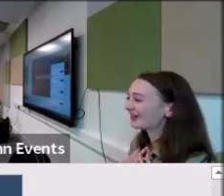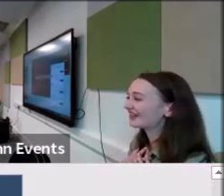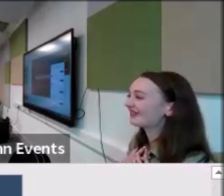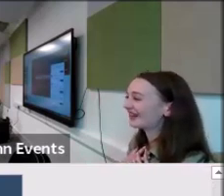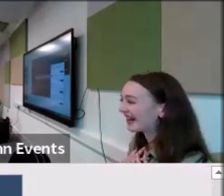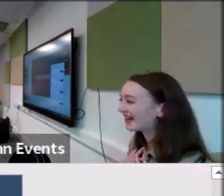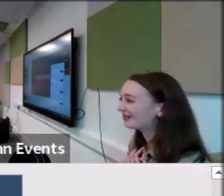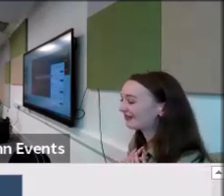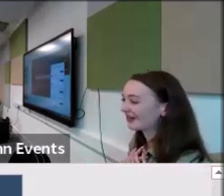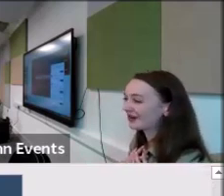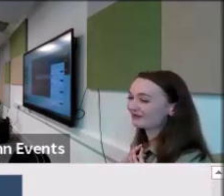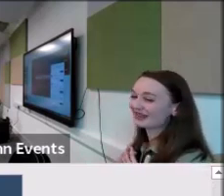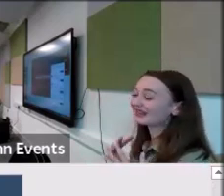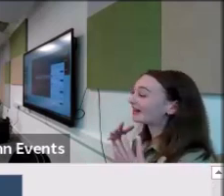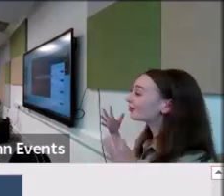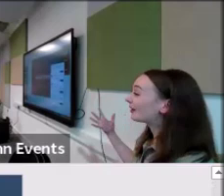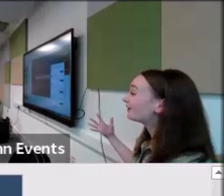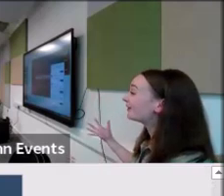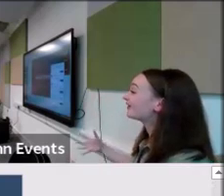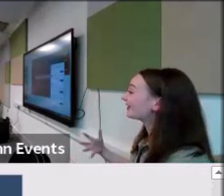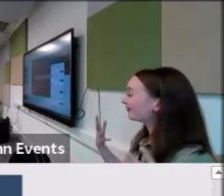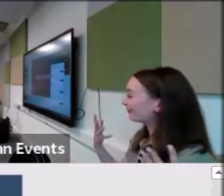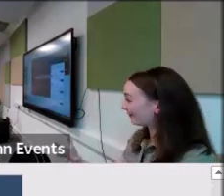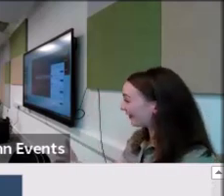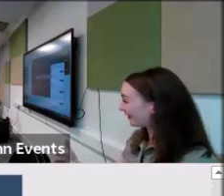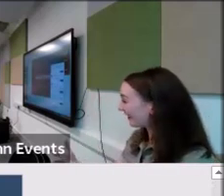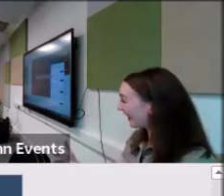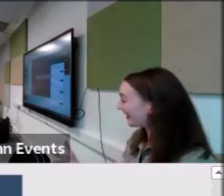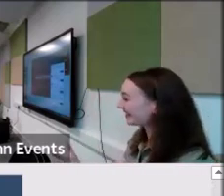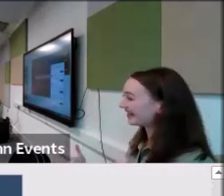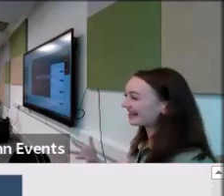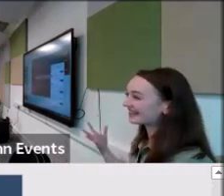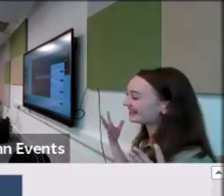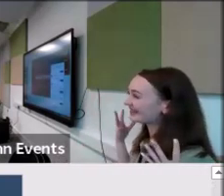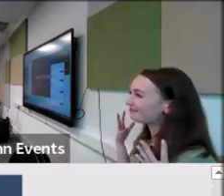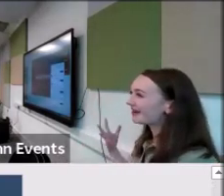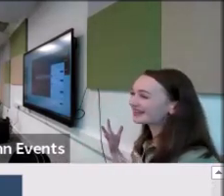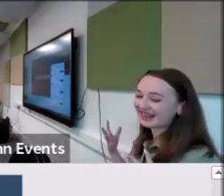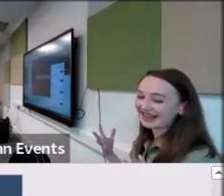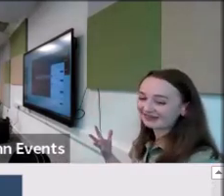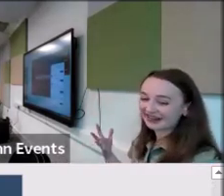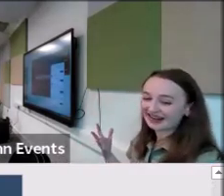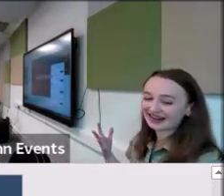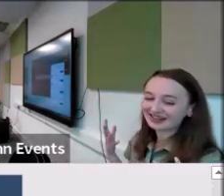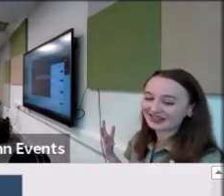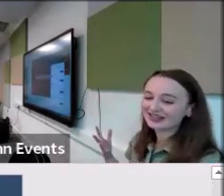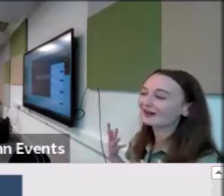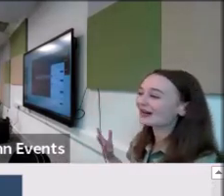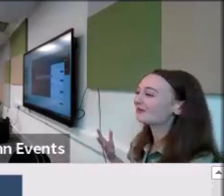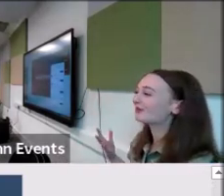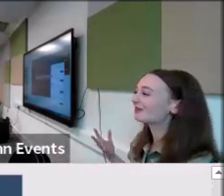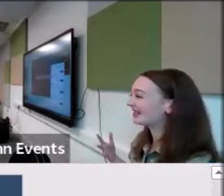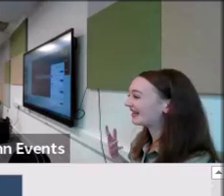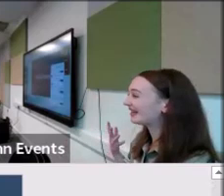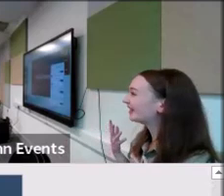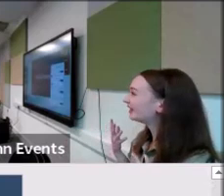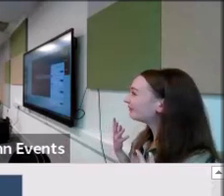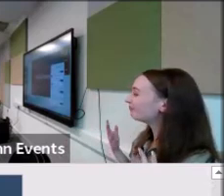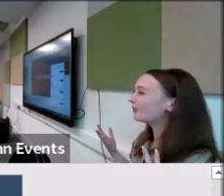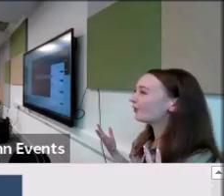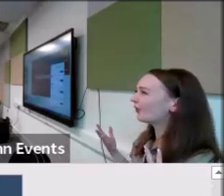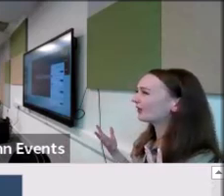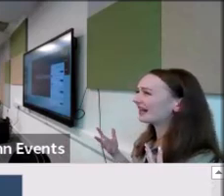much joy to my life. Things like trampers, off-road wheelchairs, it's the best thing ever, and it's just incredible to